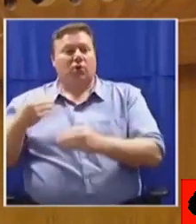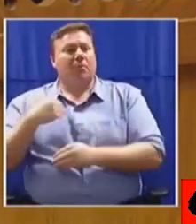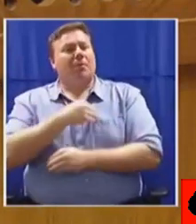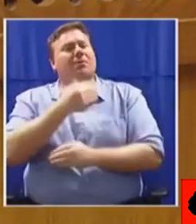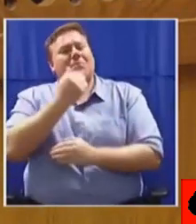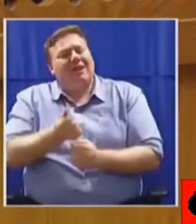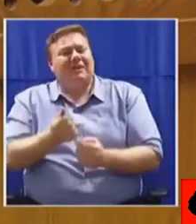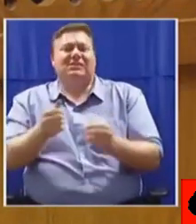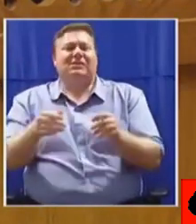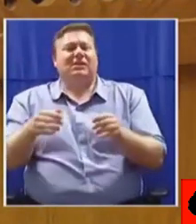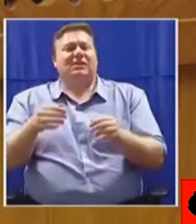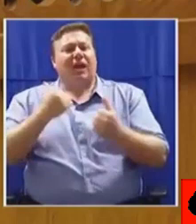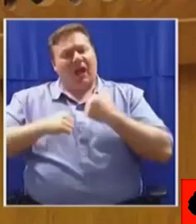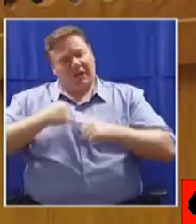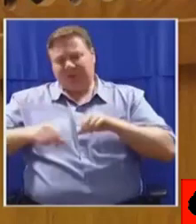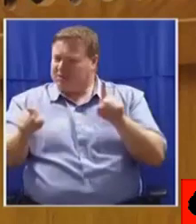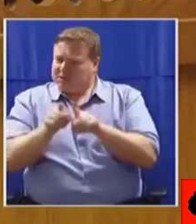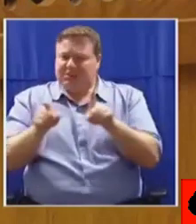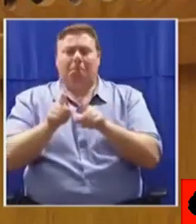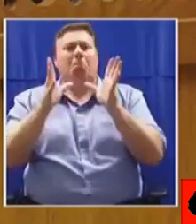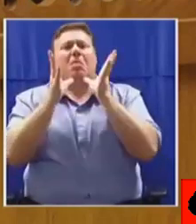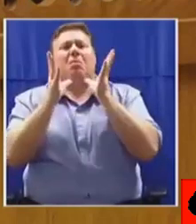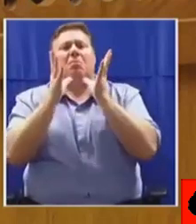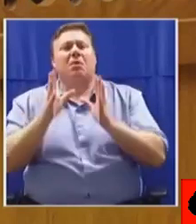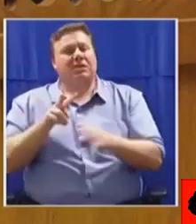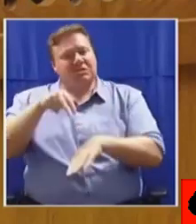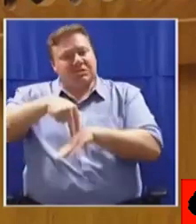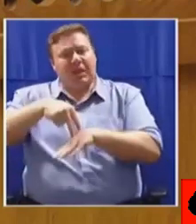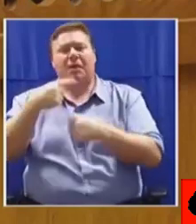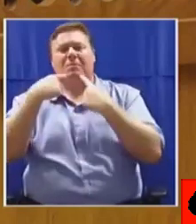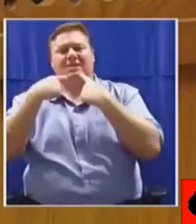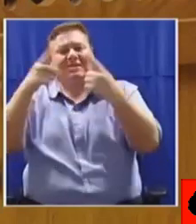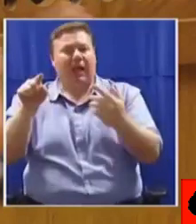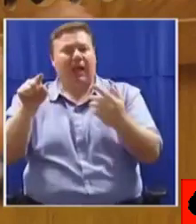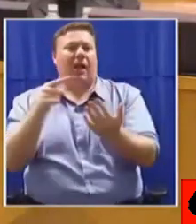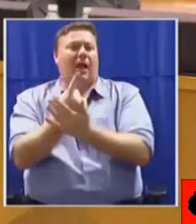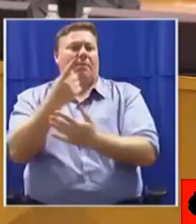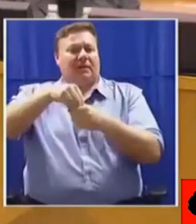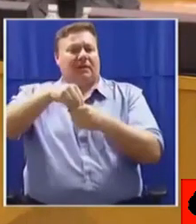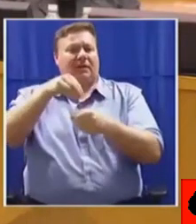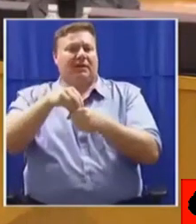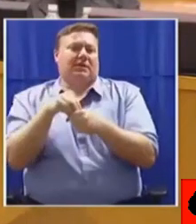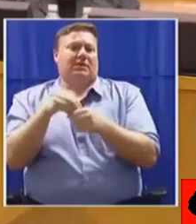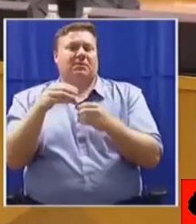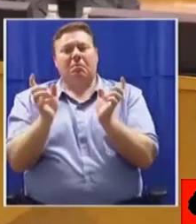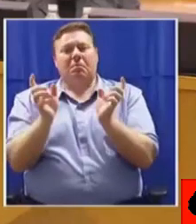person who stood up in the meeting and say what is happening in their communities. So I applaud